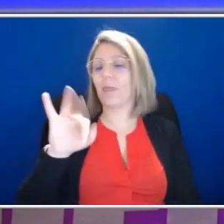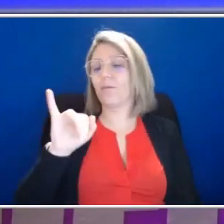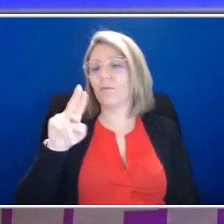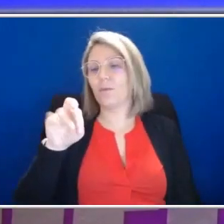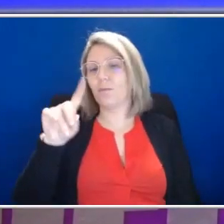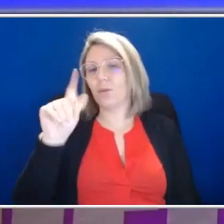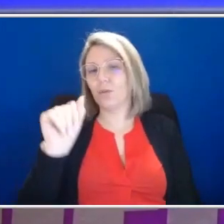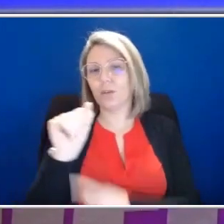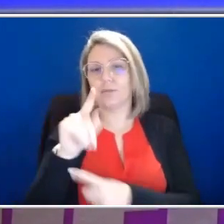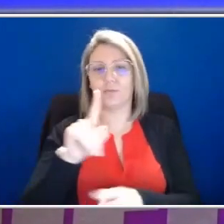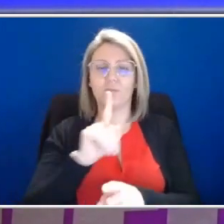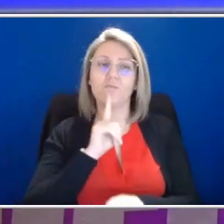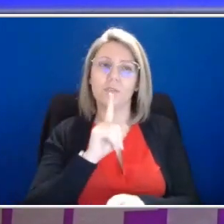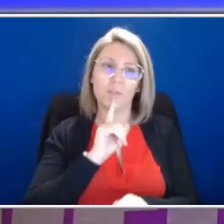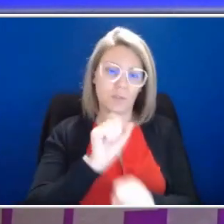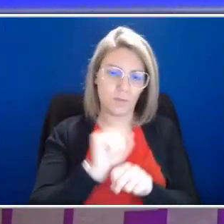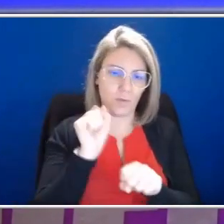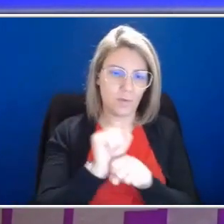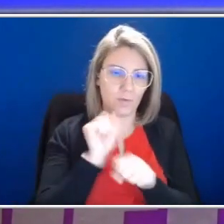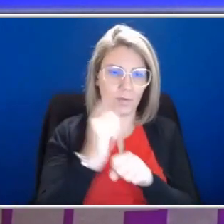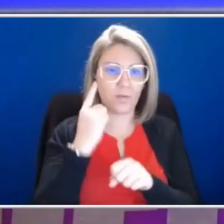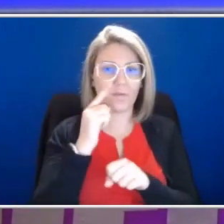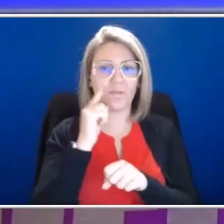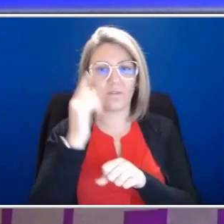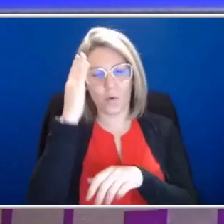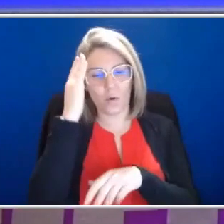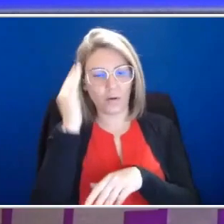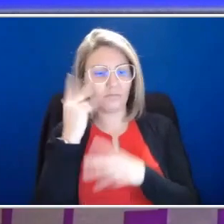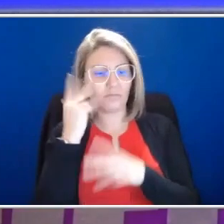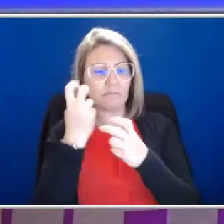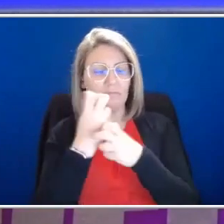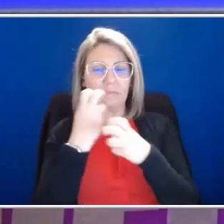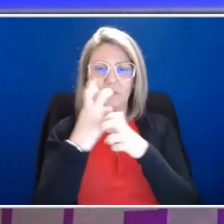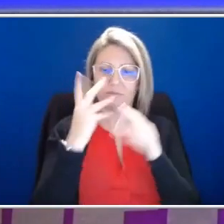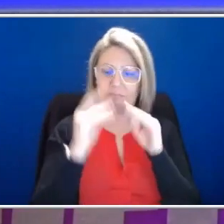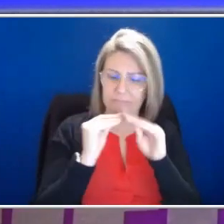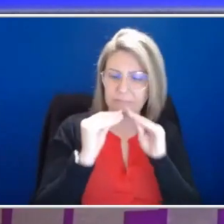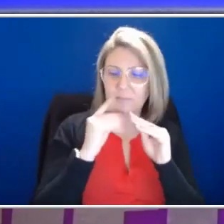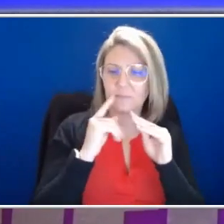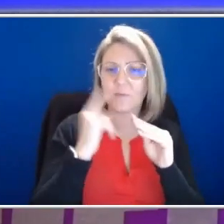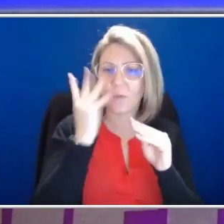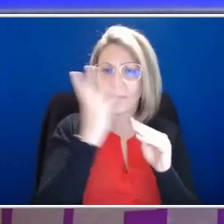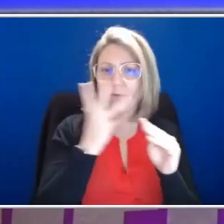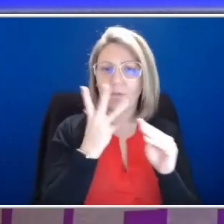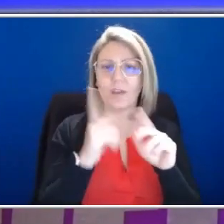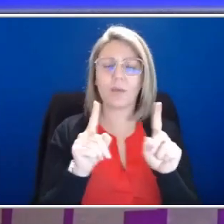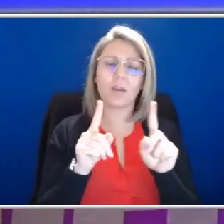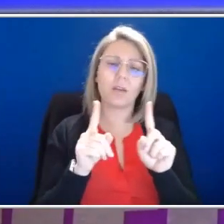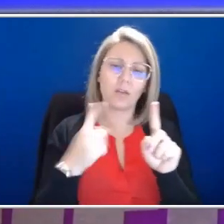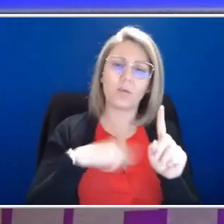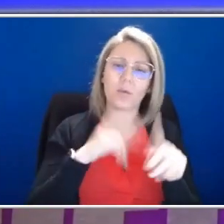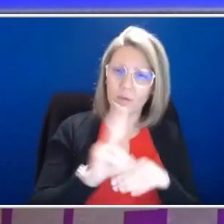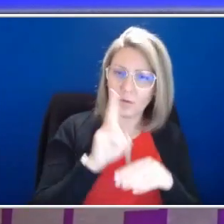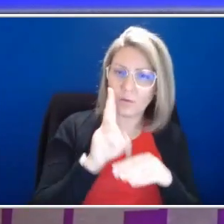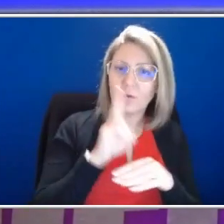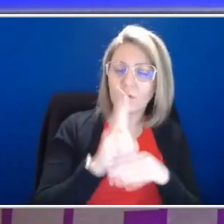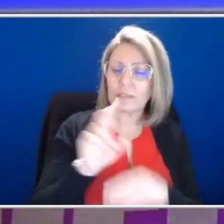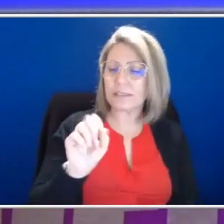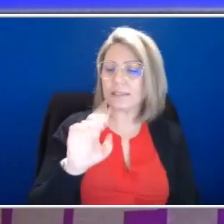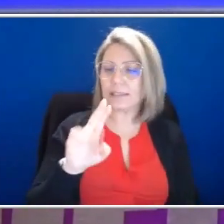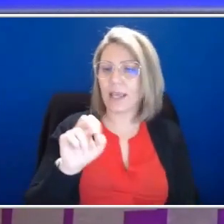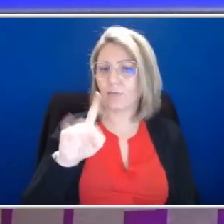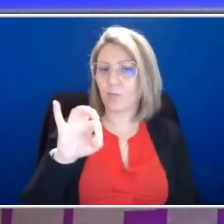workhorse for skeletal reconstruction of the face. But we do use the scapula bone, the